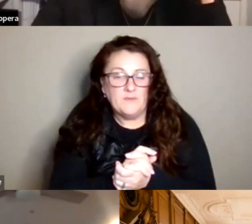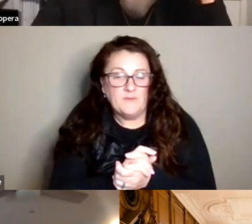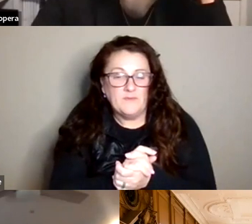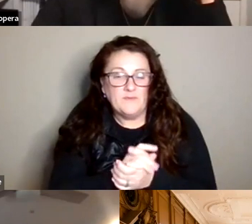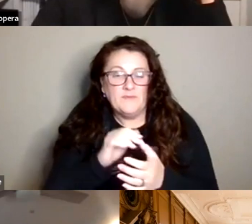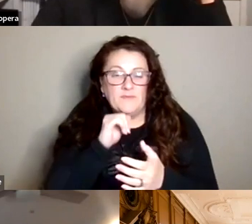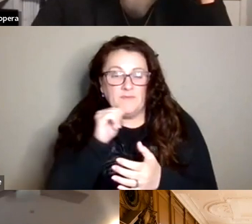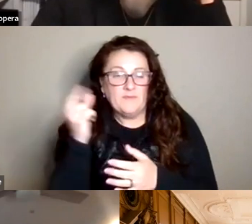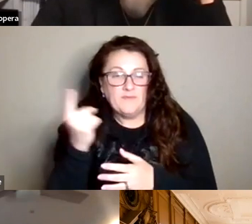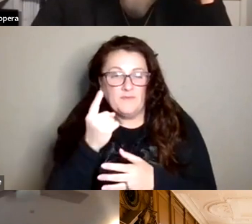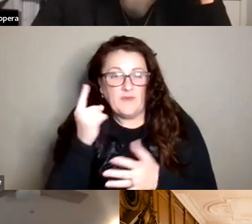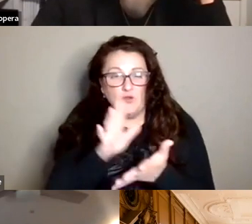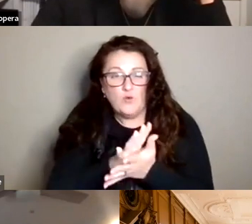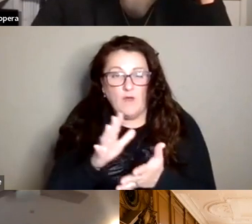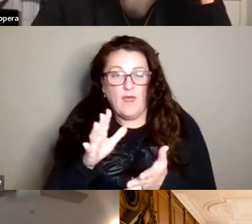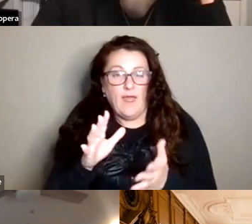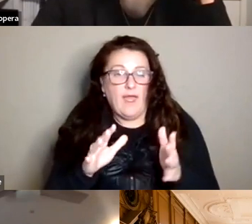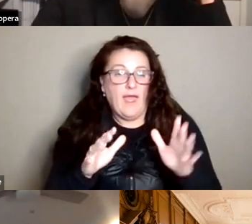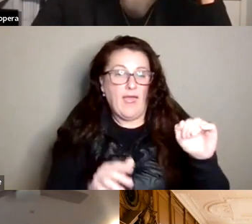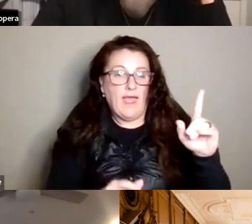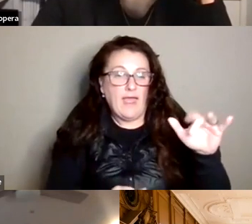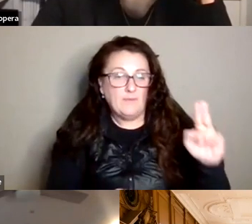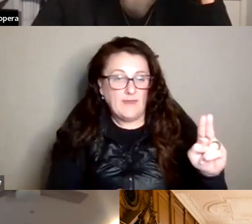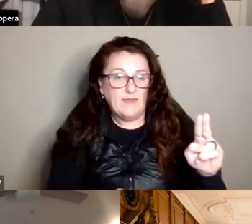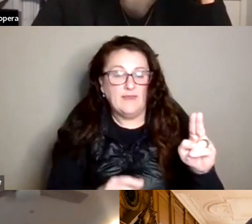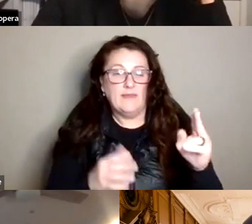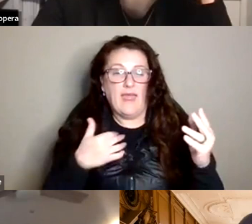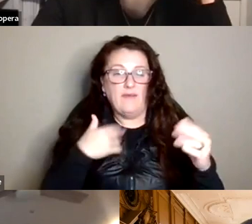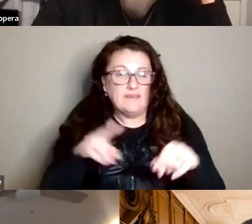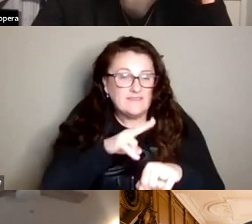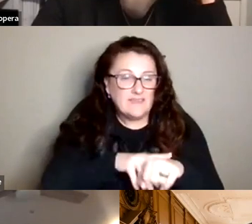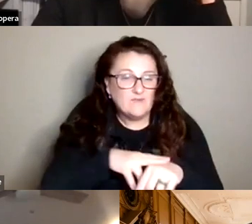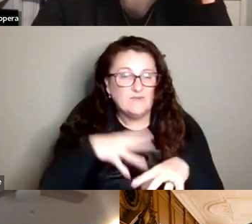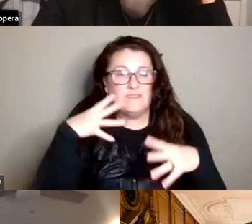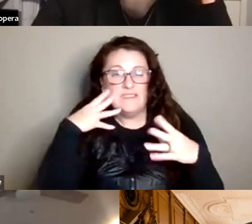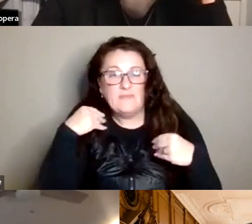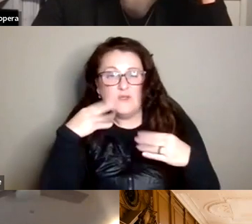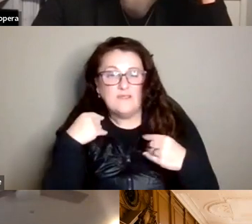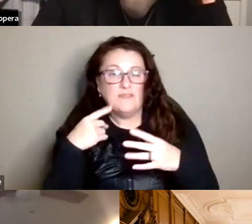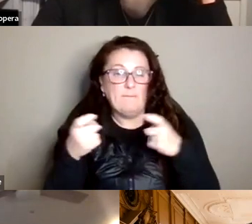school administrators come to naturally or have the experience to manage effectively.